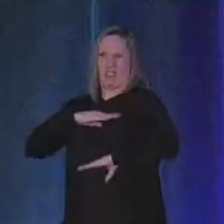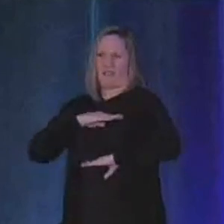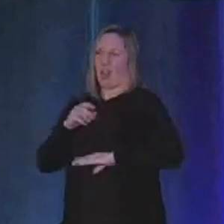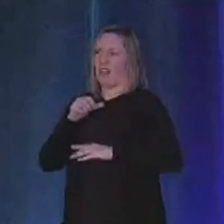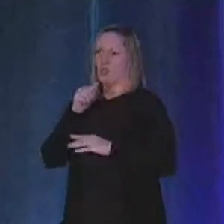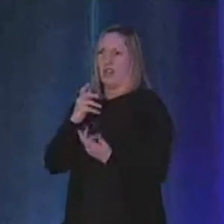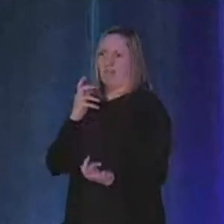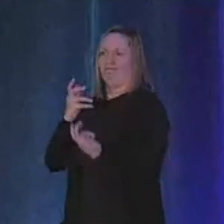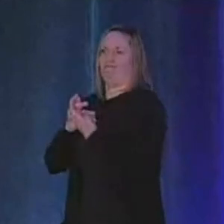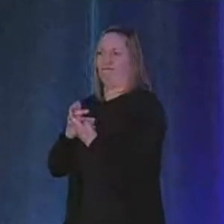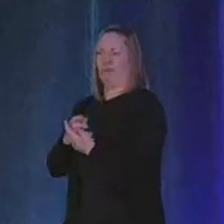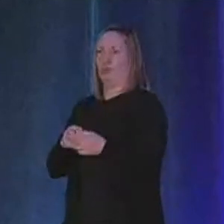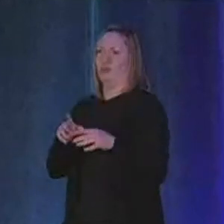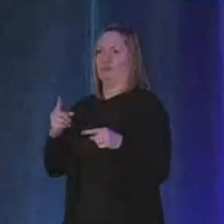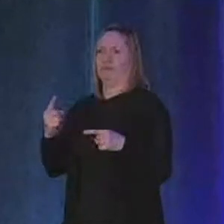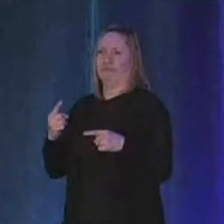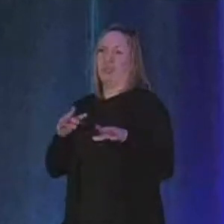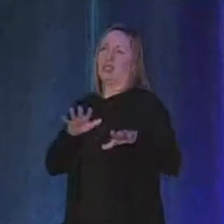with casual experiences.